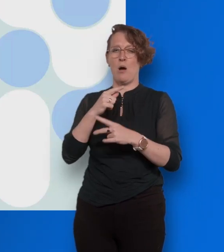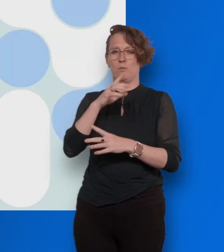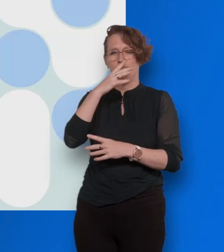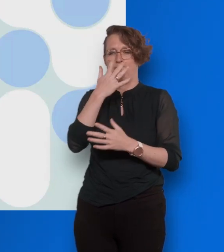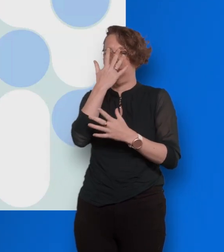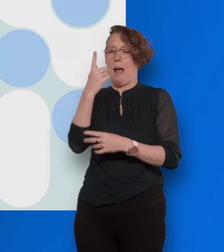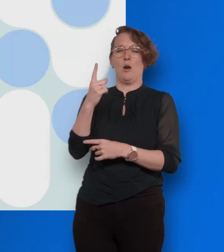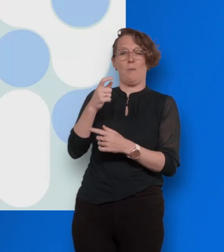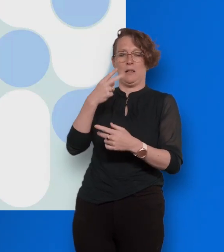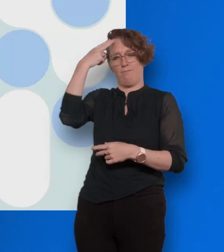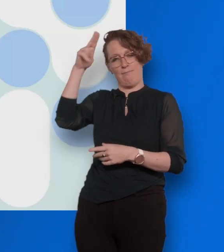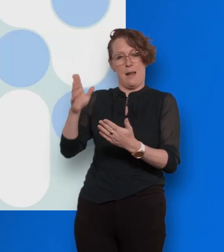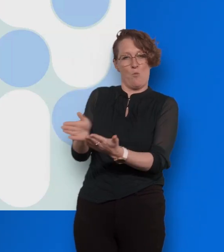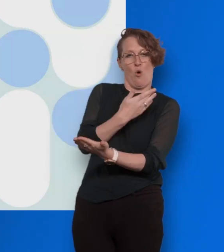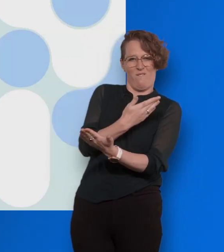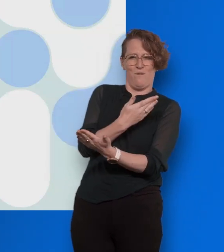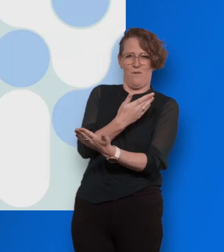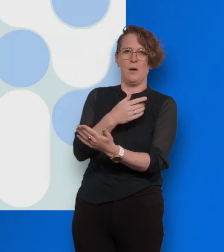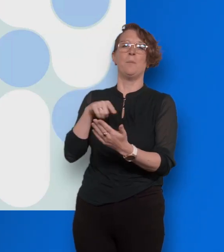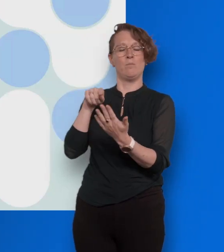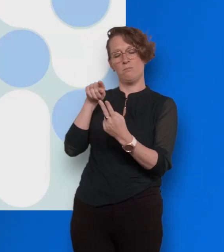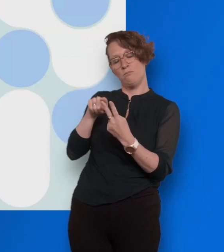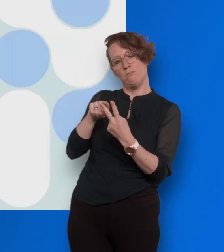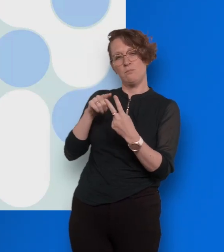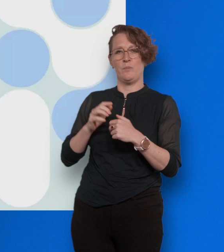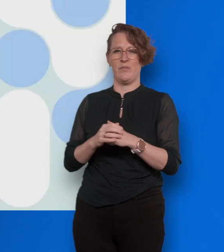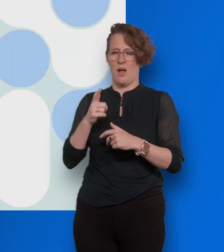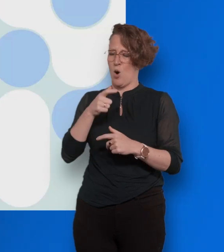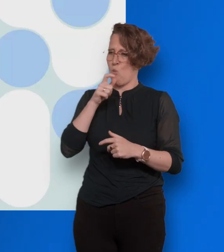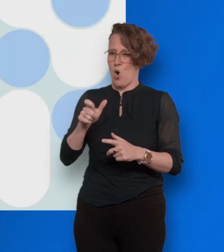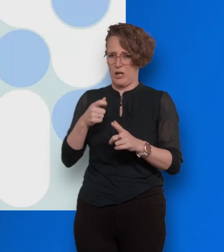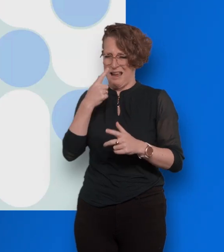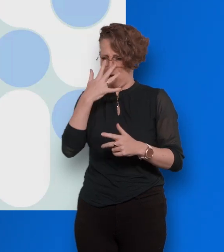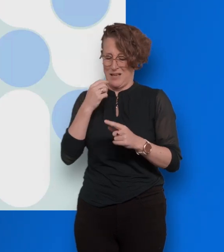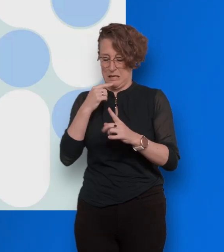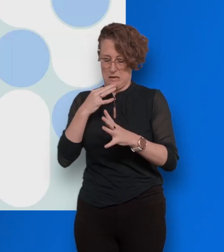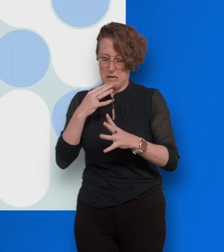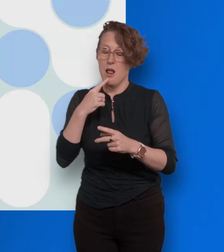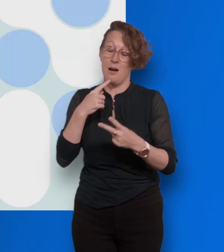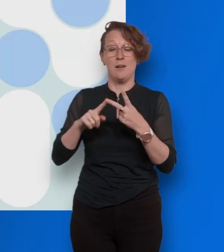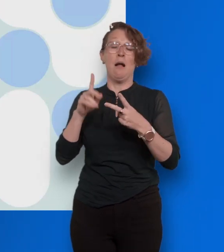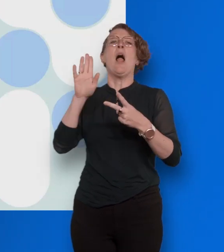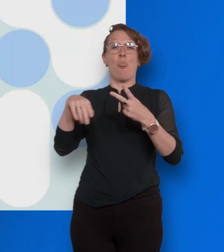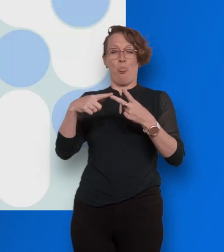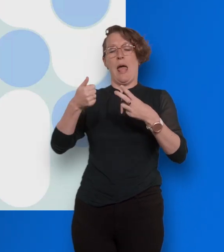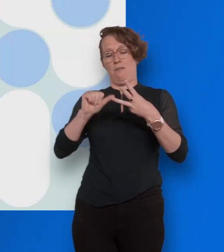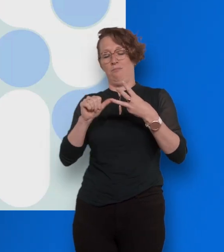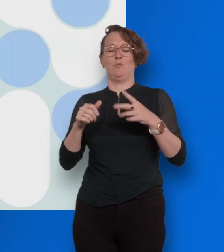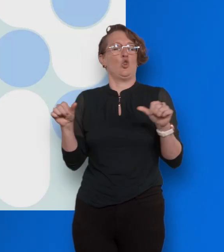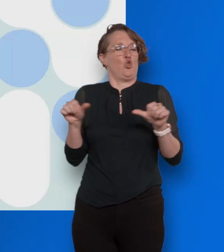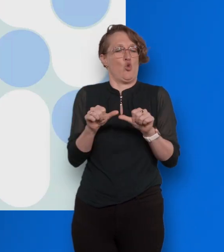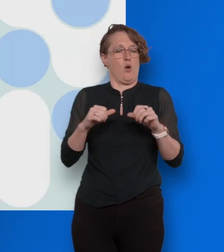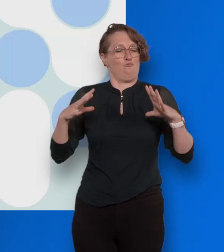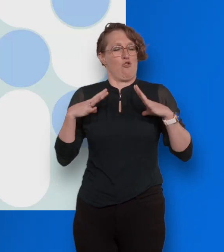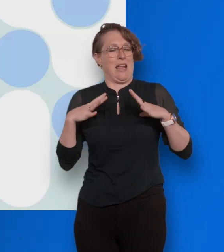anonymization of applications. Practice that word in advance. I always say it wrong. And then, like I said, we'll have a short